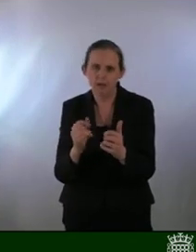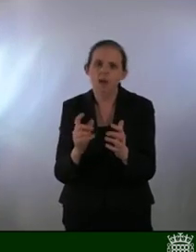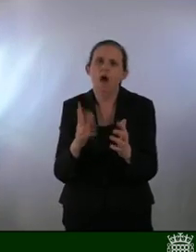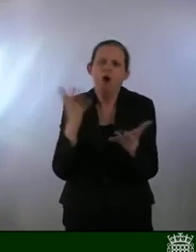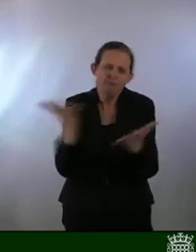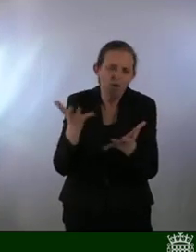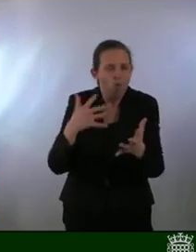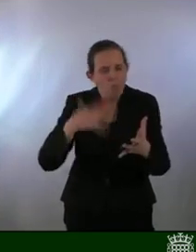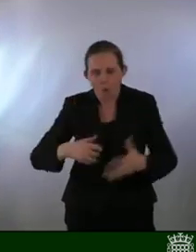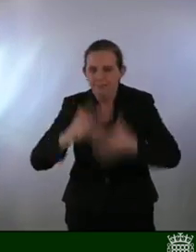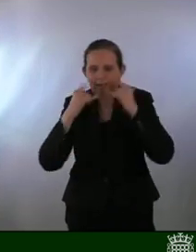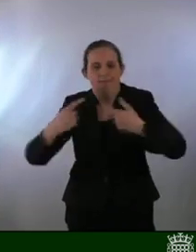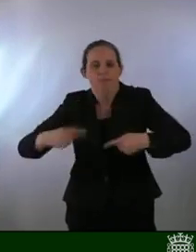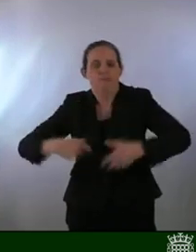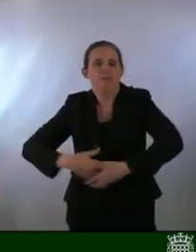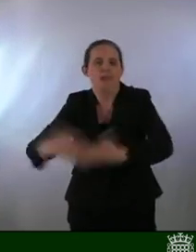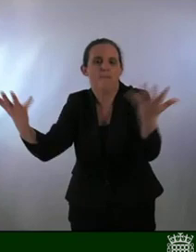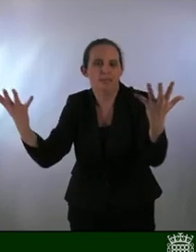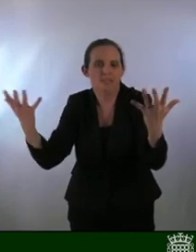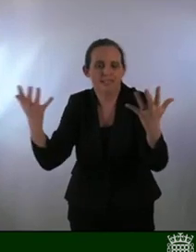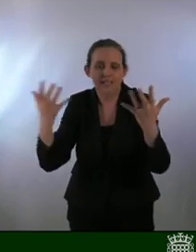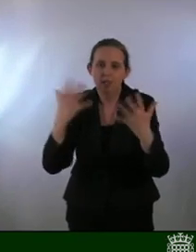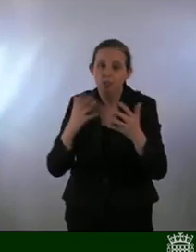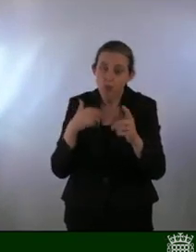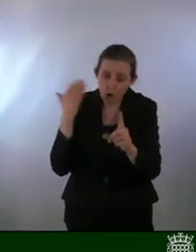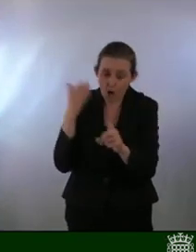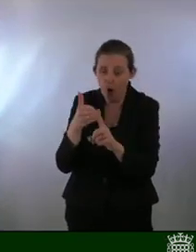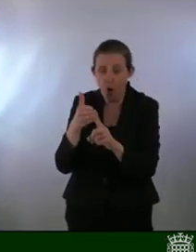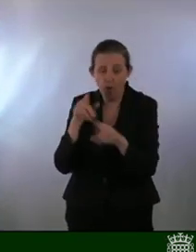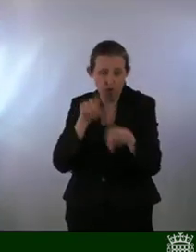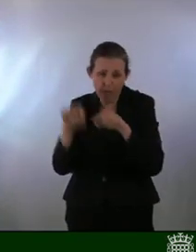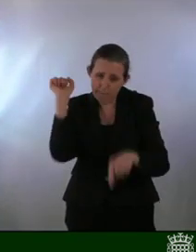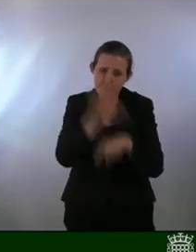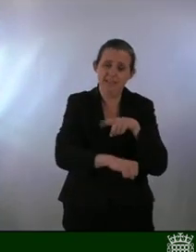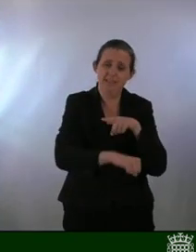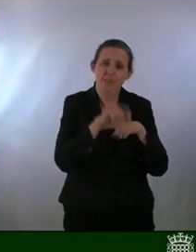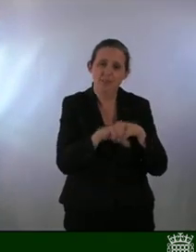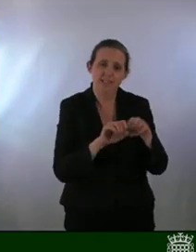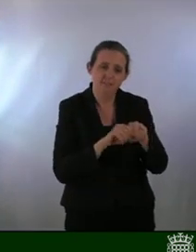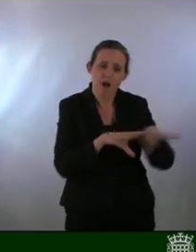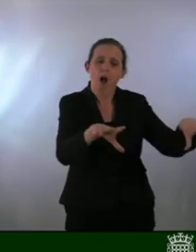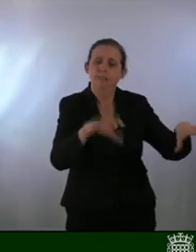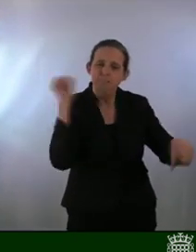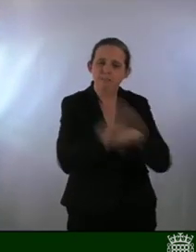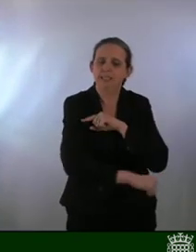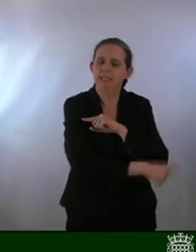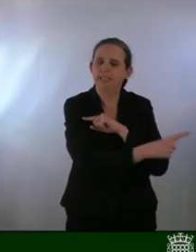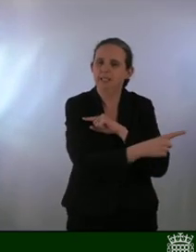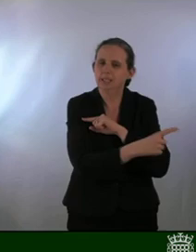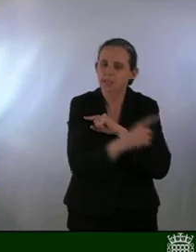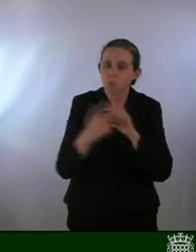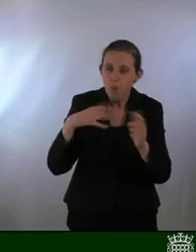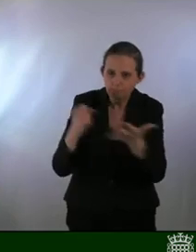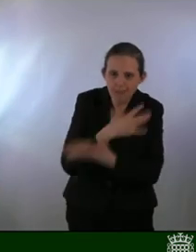to be available for everyone. Our goal is to beat this virus. We want to make sure that all